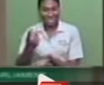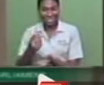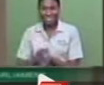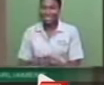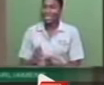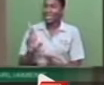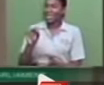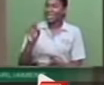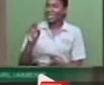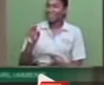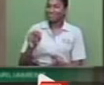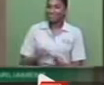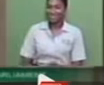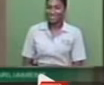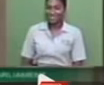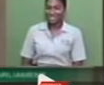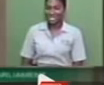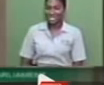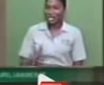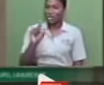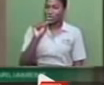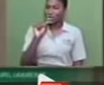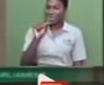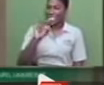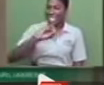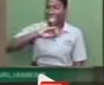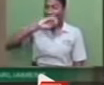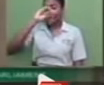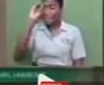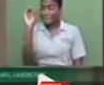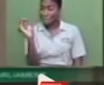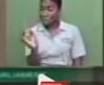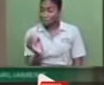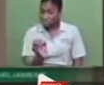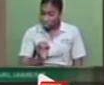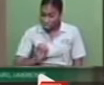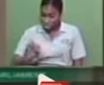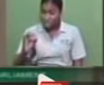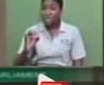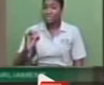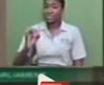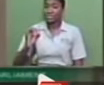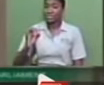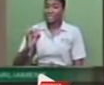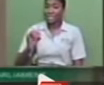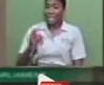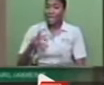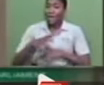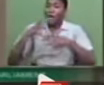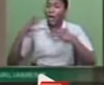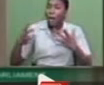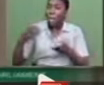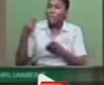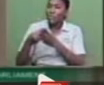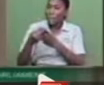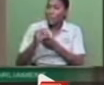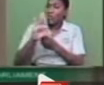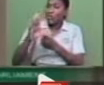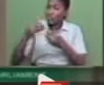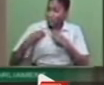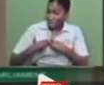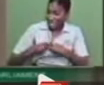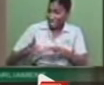deduction 20% from the present 15% of capital expenditure incurred in the construction